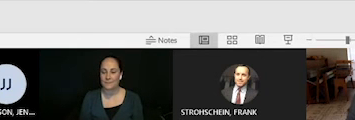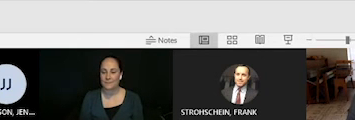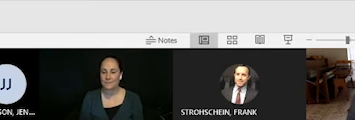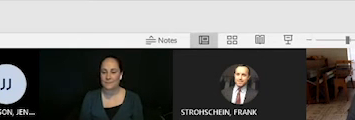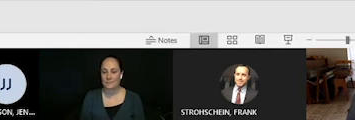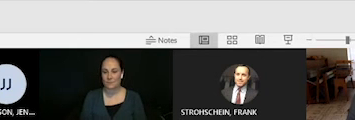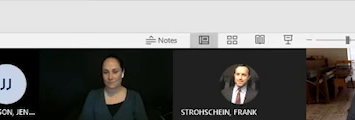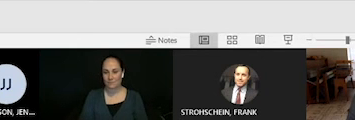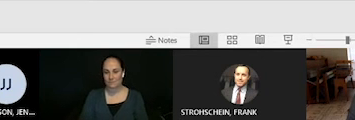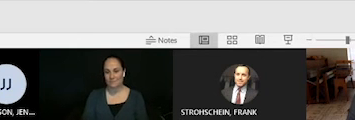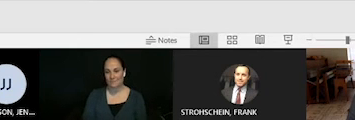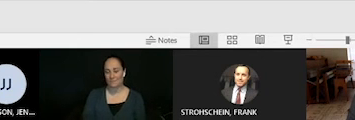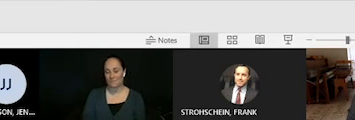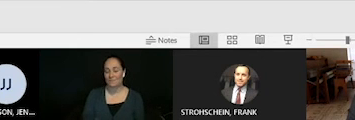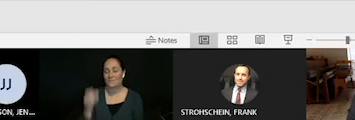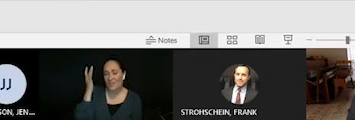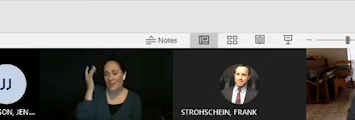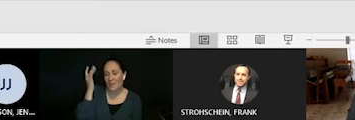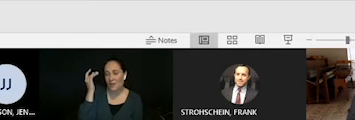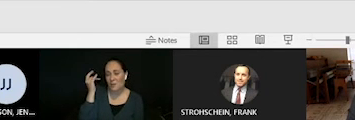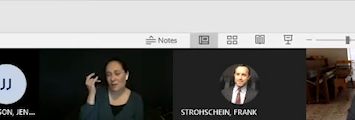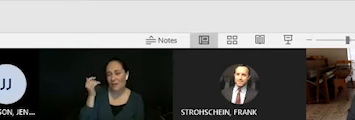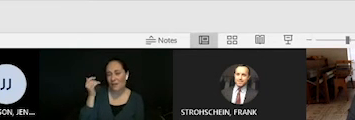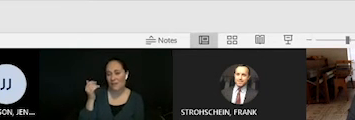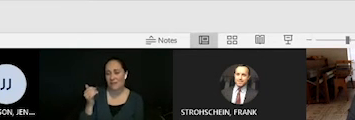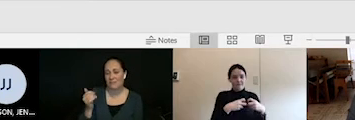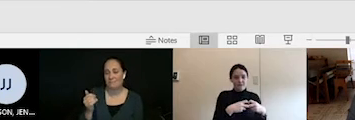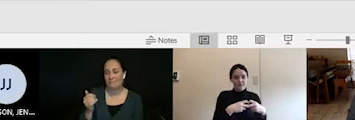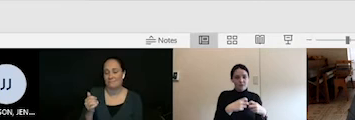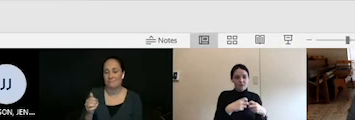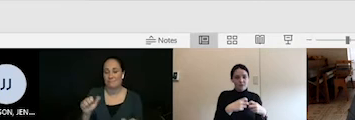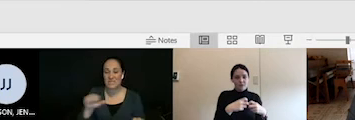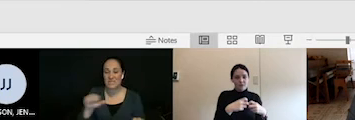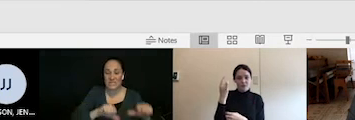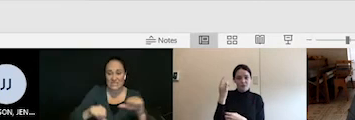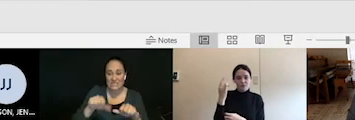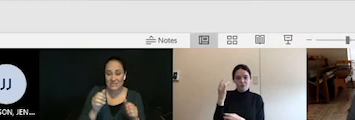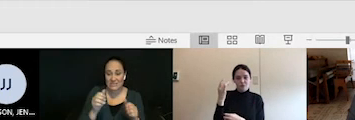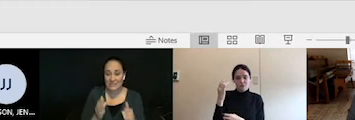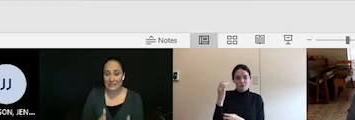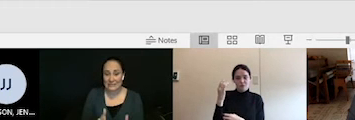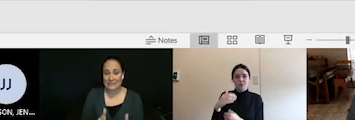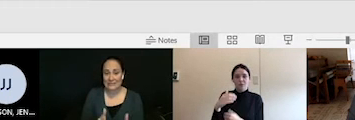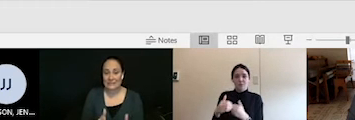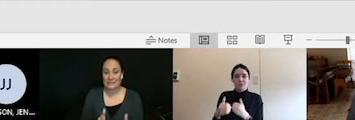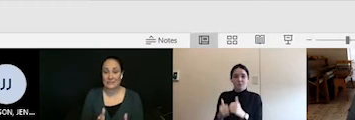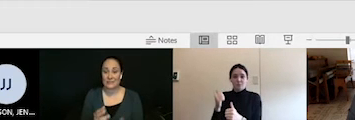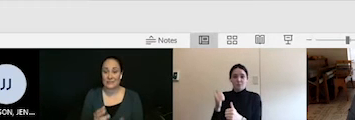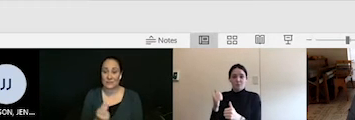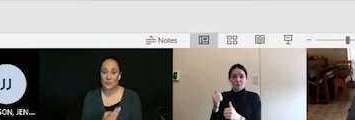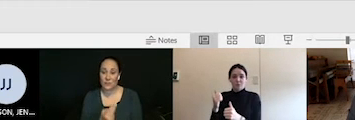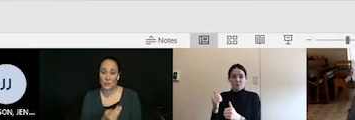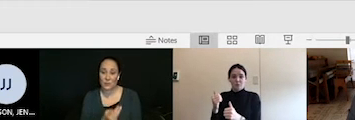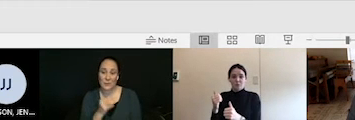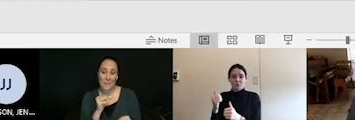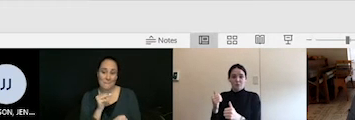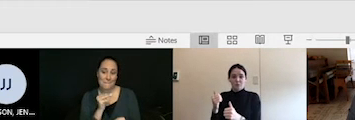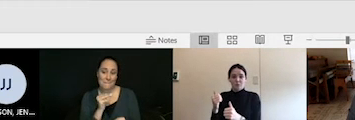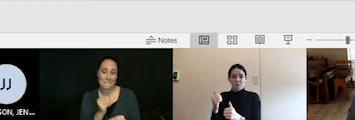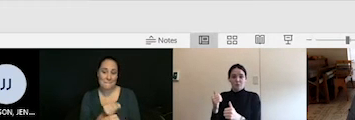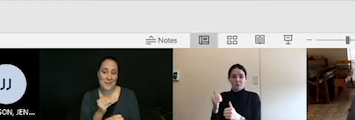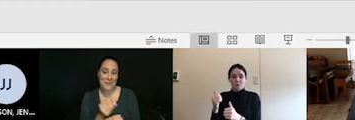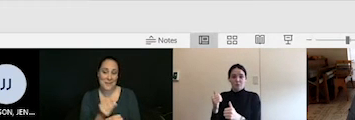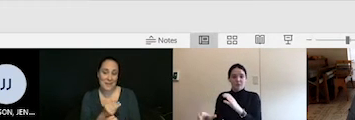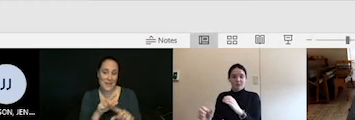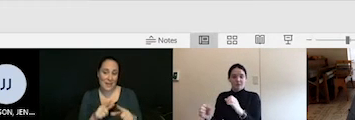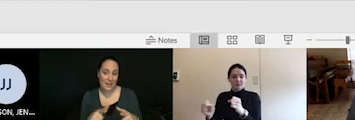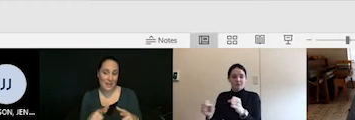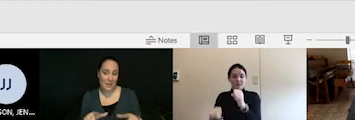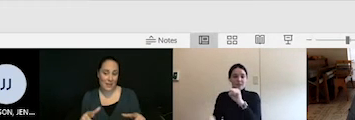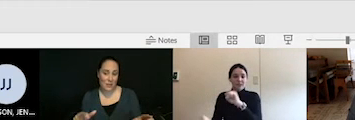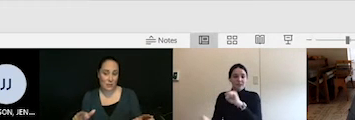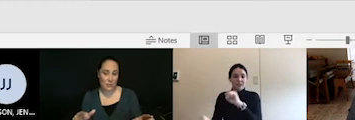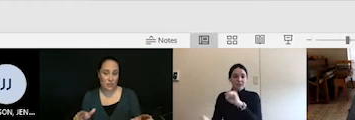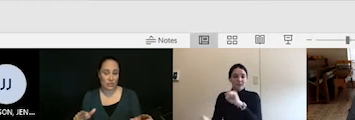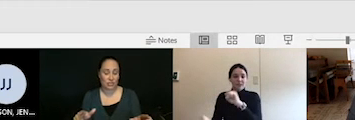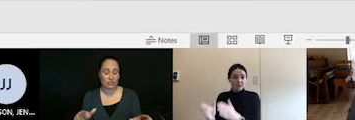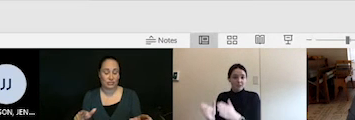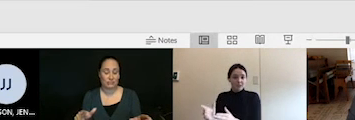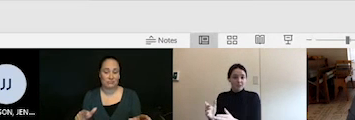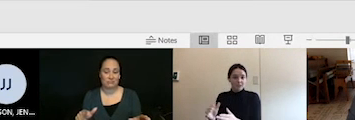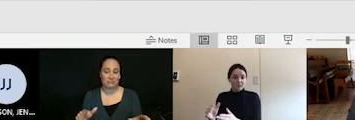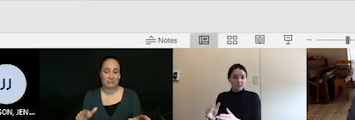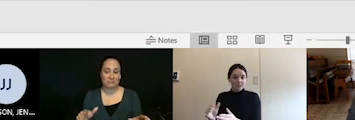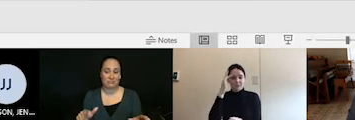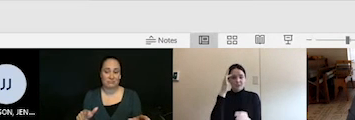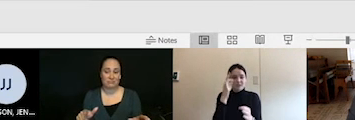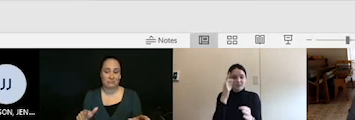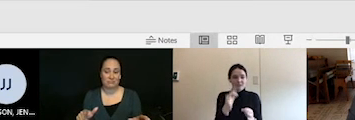which is why most scientists choose mathematics as a language to speak their science. Math is the language for most science.